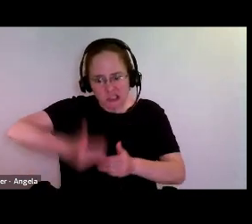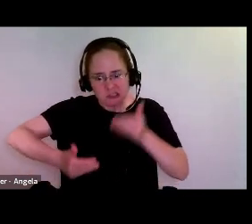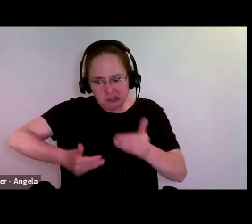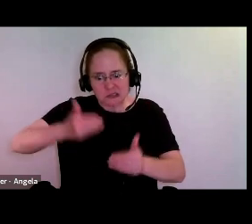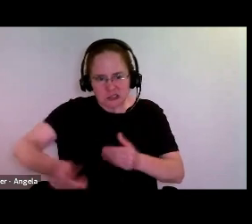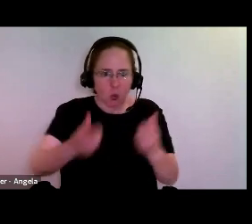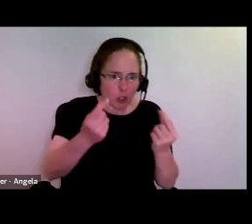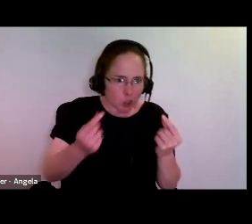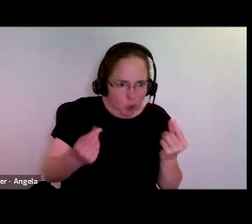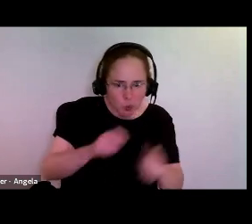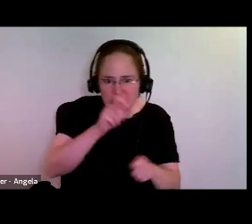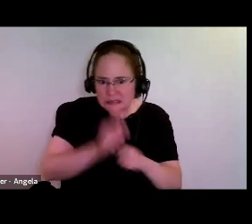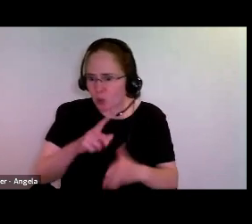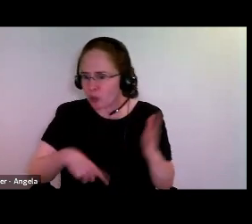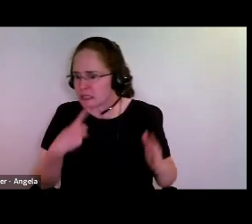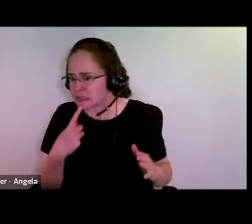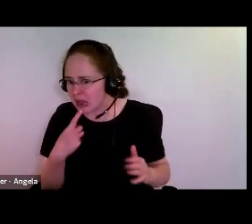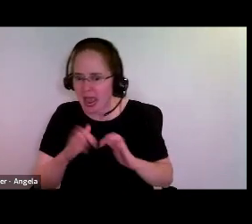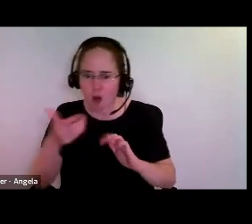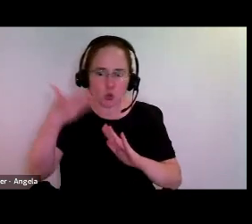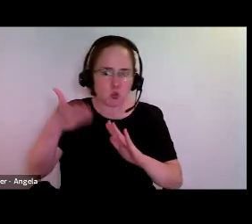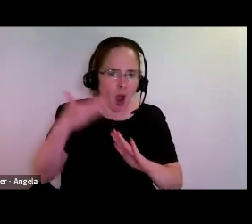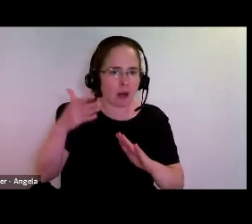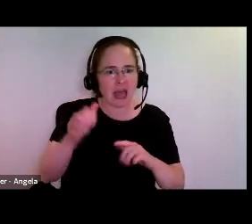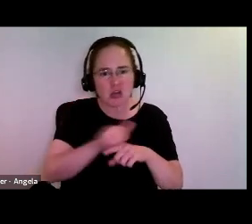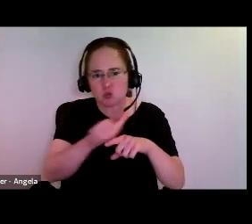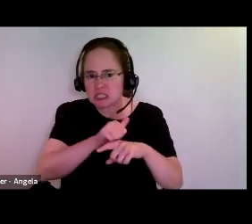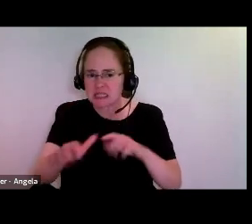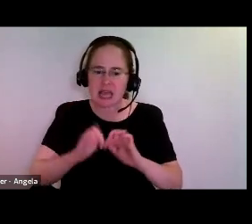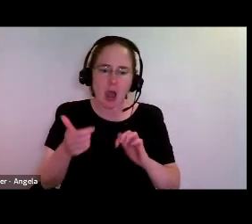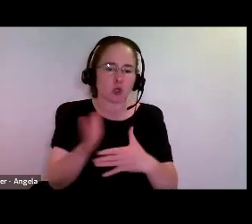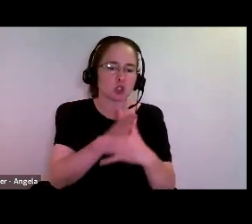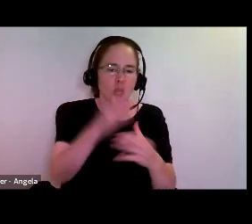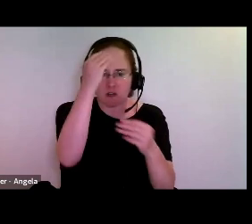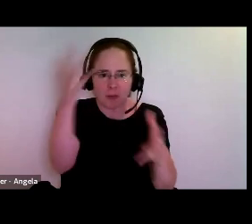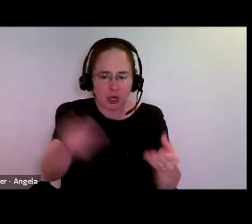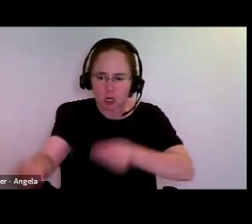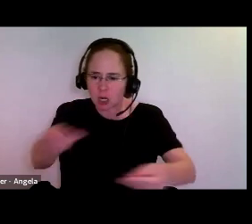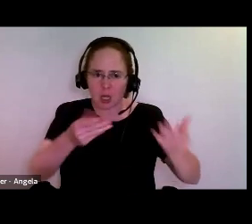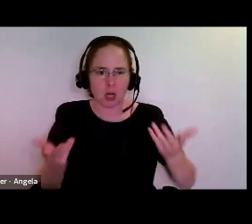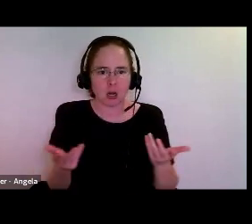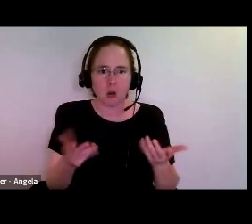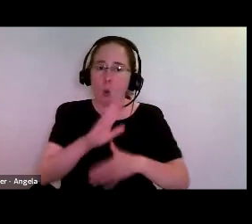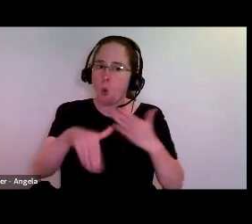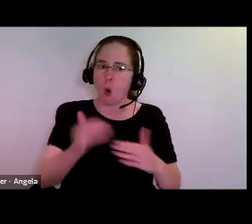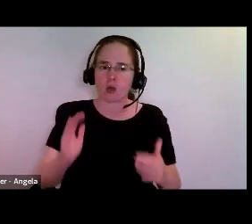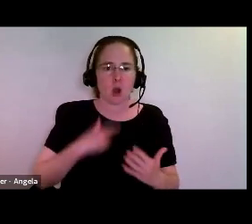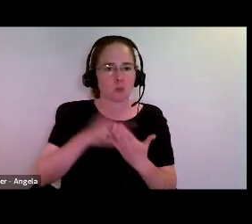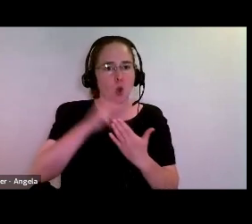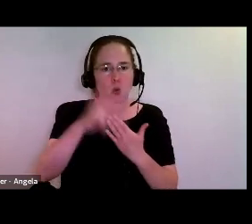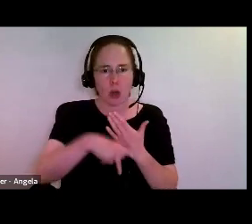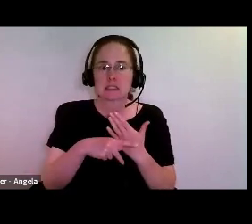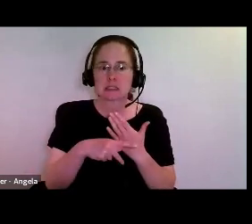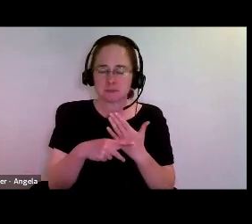what to say, how to run exercises, how to share the information, and all of our programs